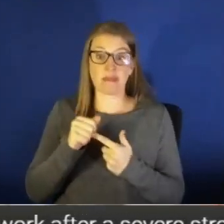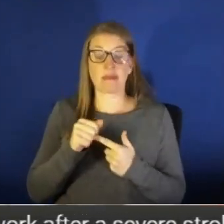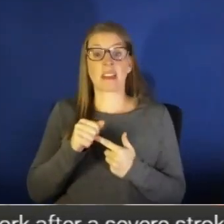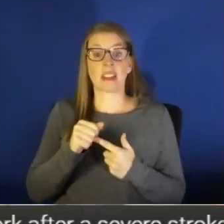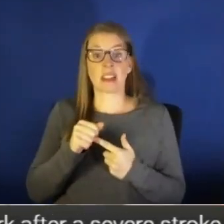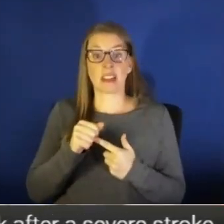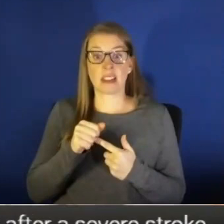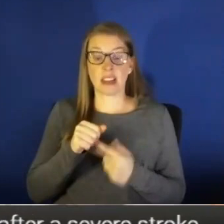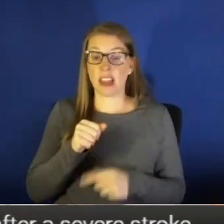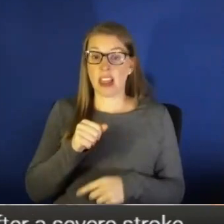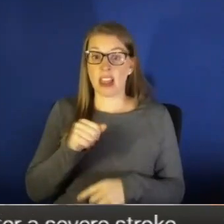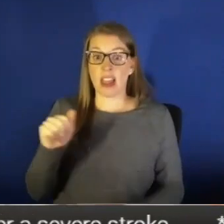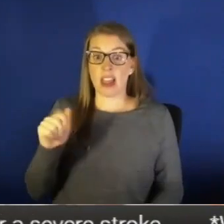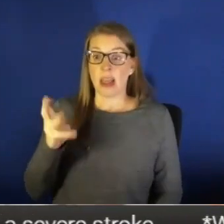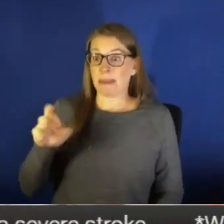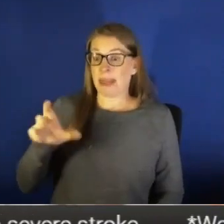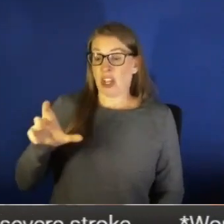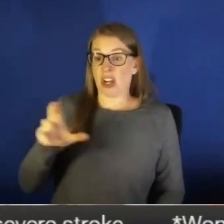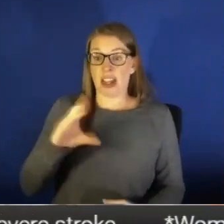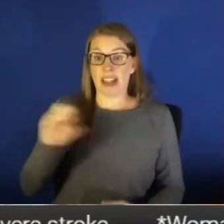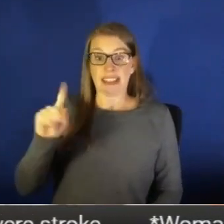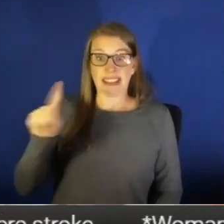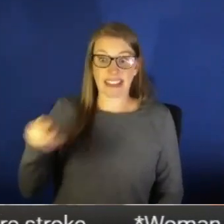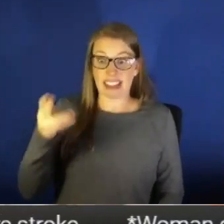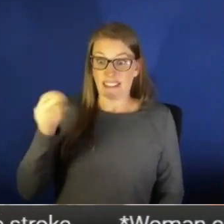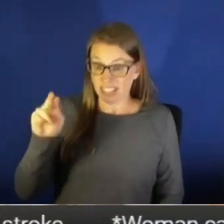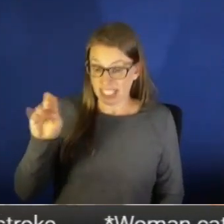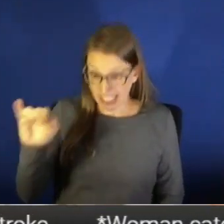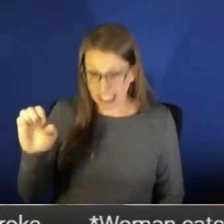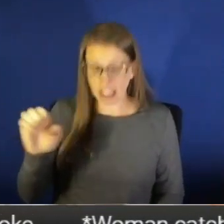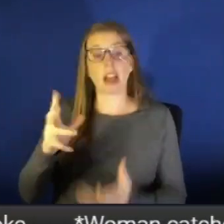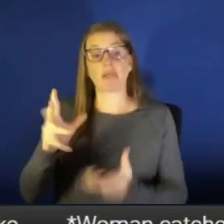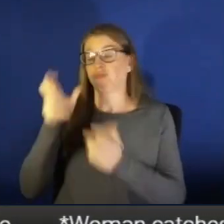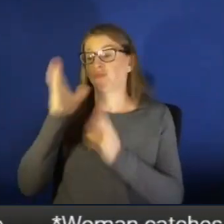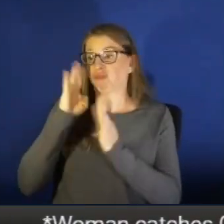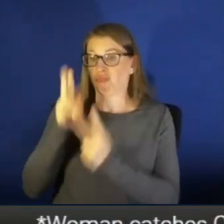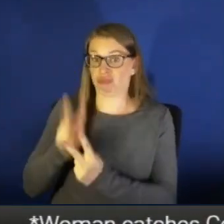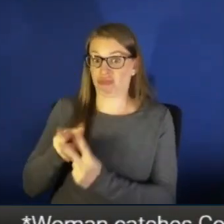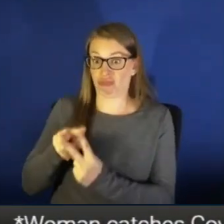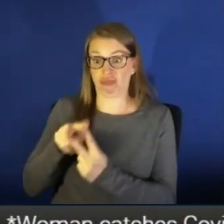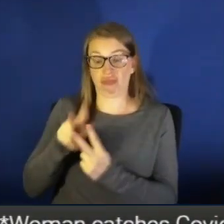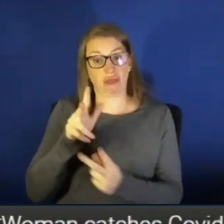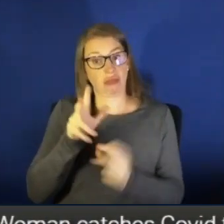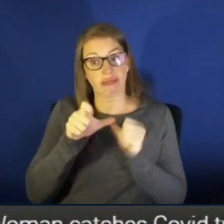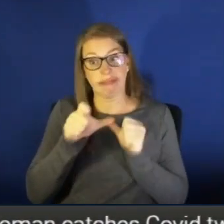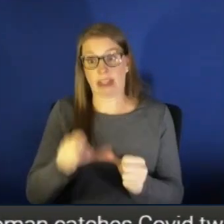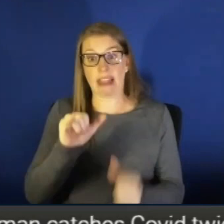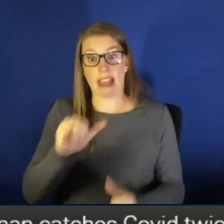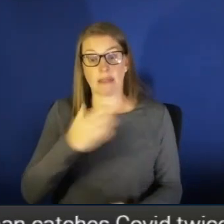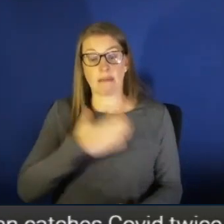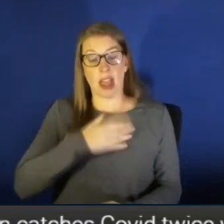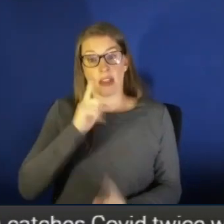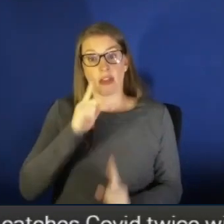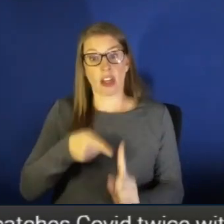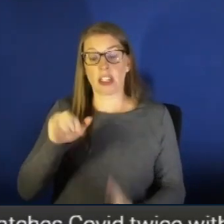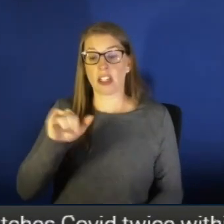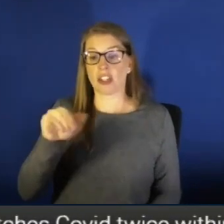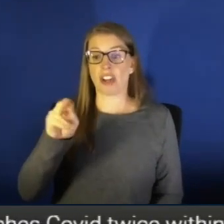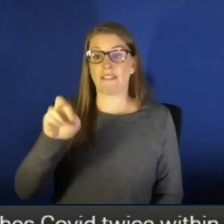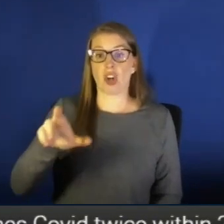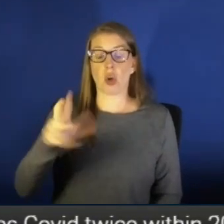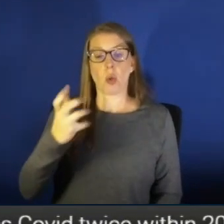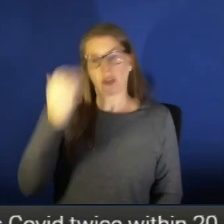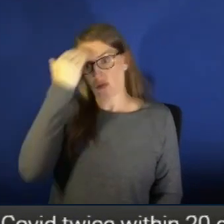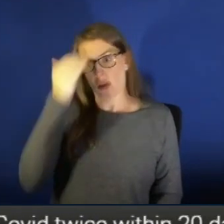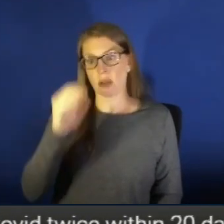to them, and I'm going to take care of myself. So that's my thought on it. Jennifer wants to know, and Stephanie, I'll ask you this, what